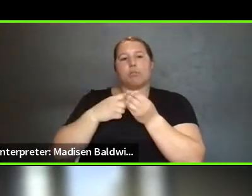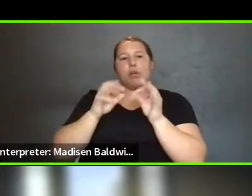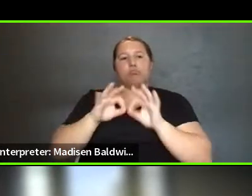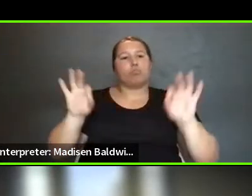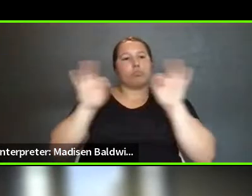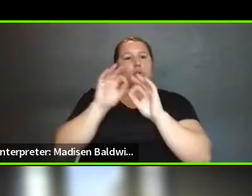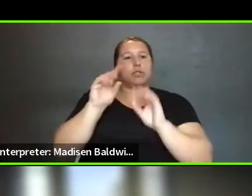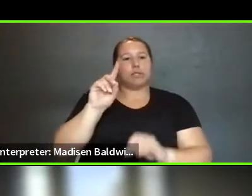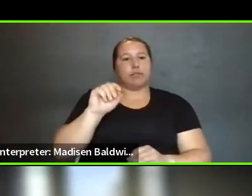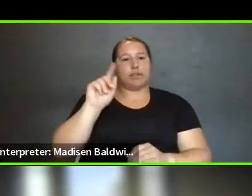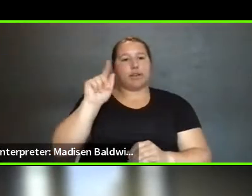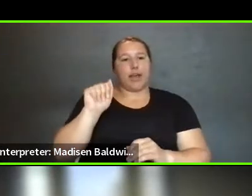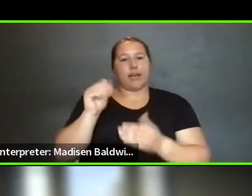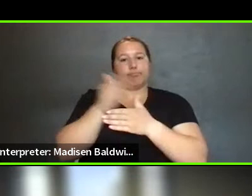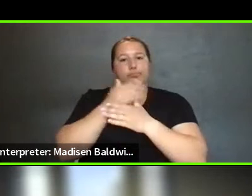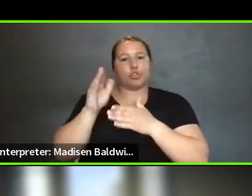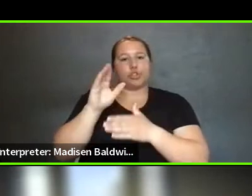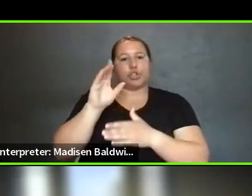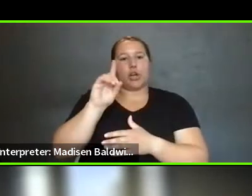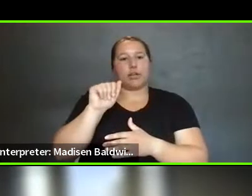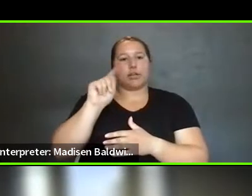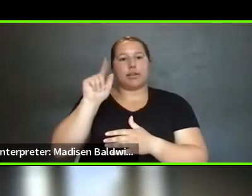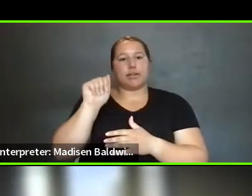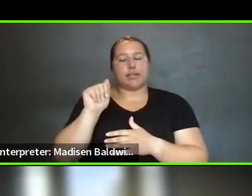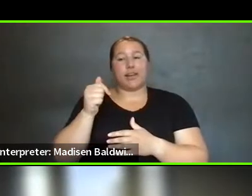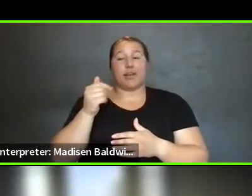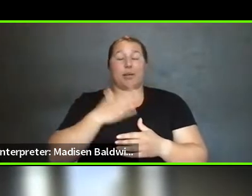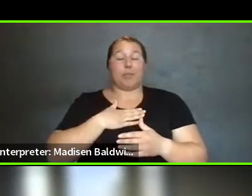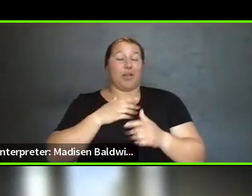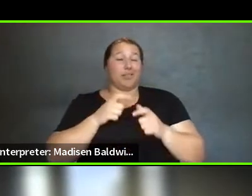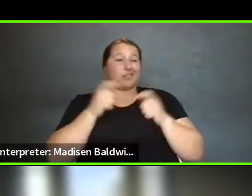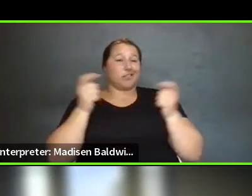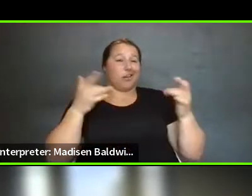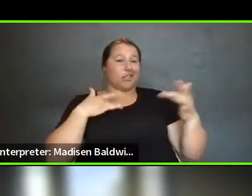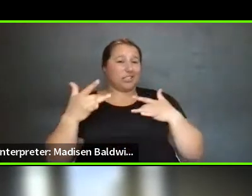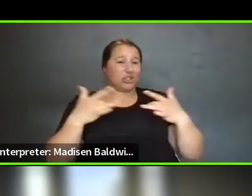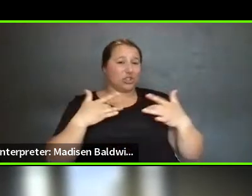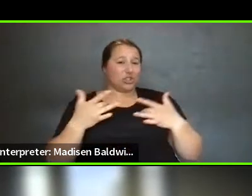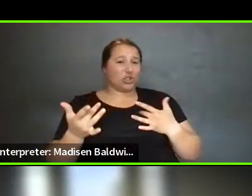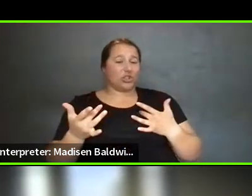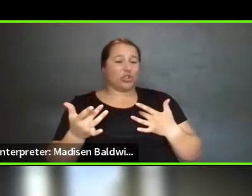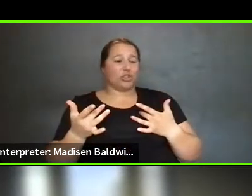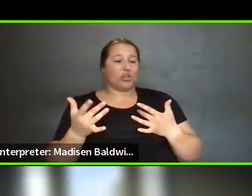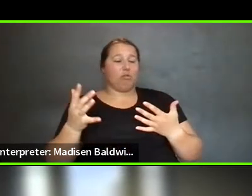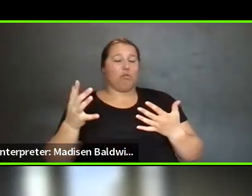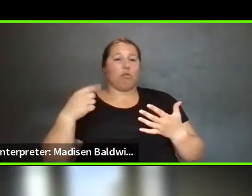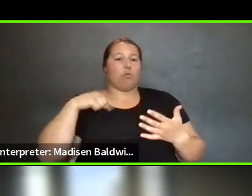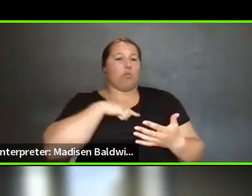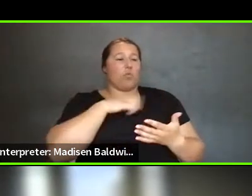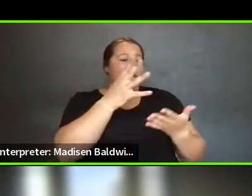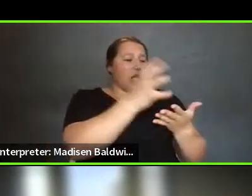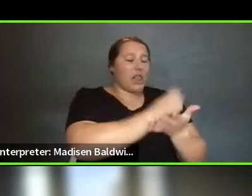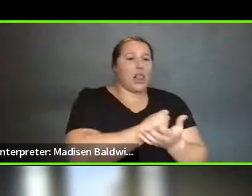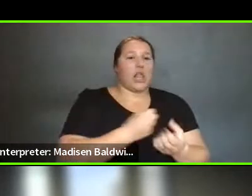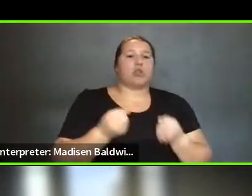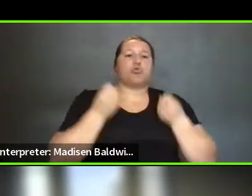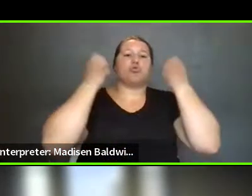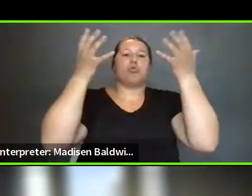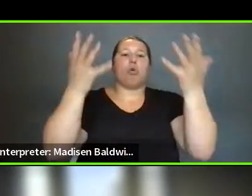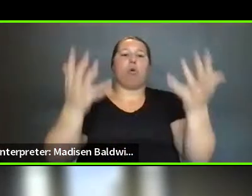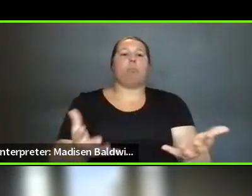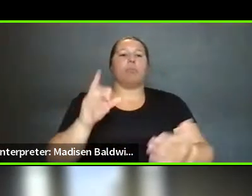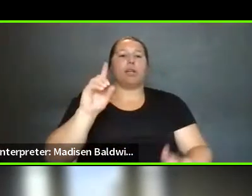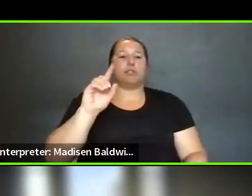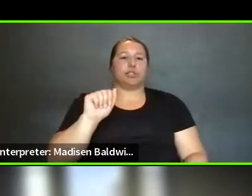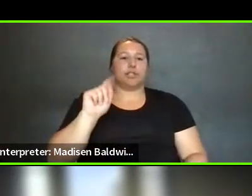really appreciate. My biggest concern, honestly, is that we collect so much data as a city and as a